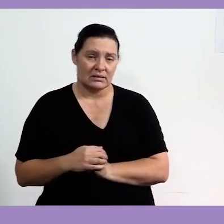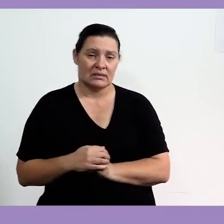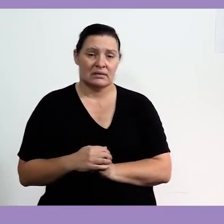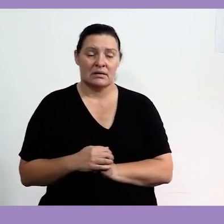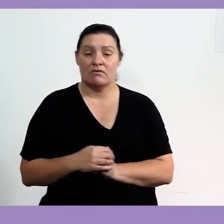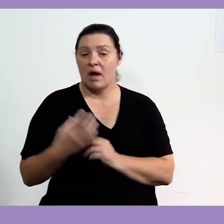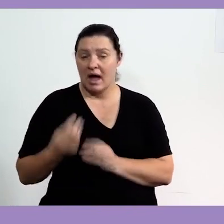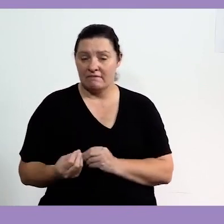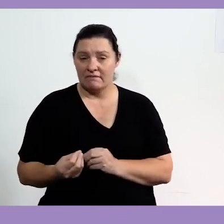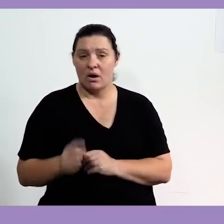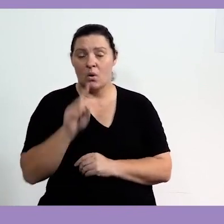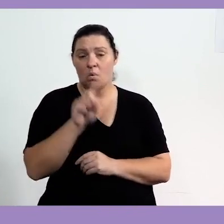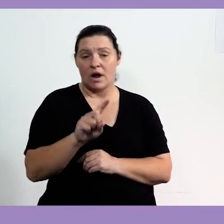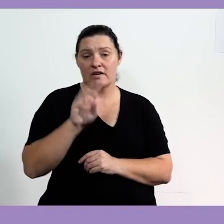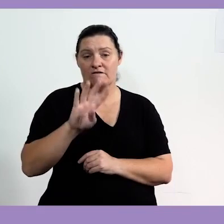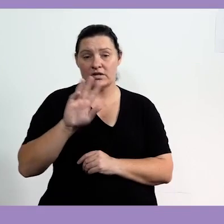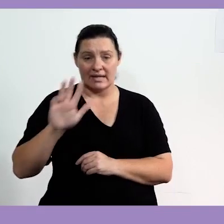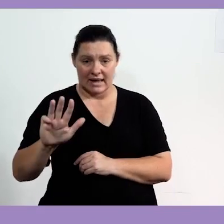be? If you have